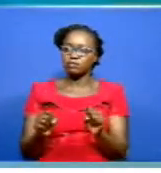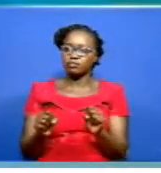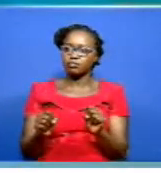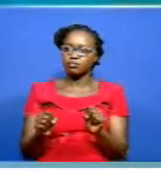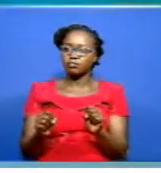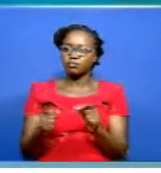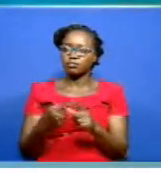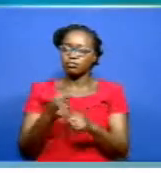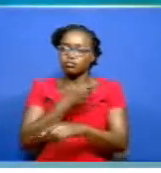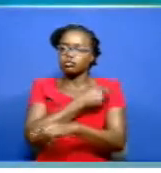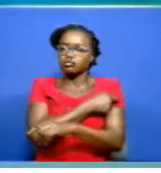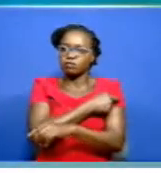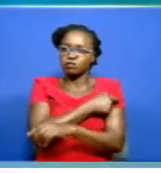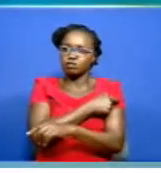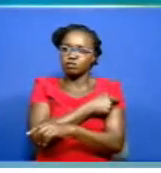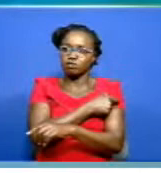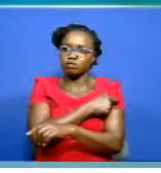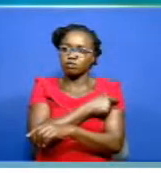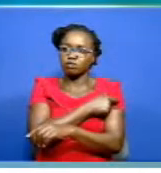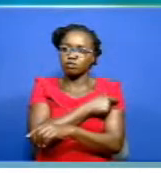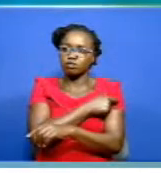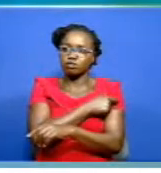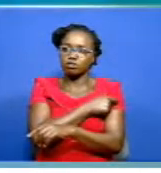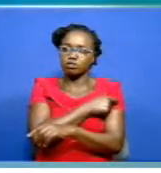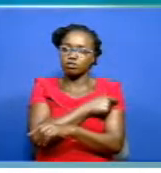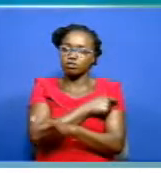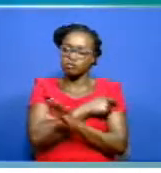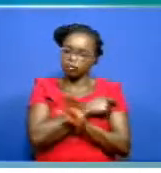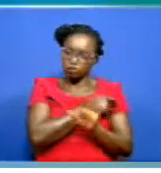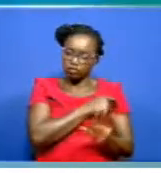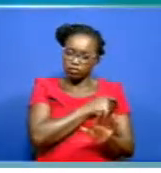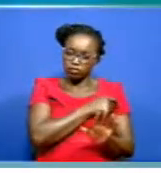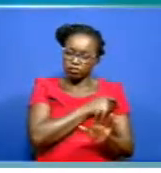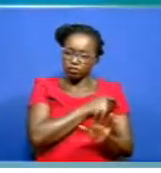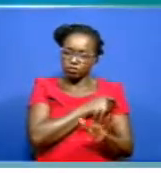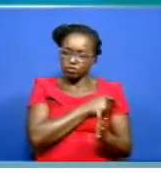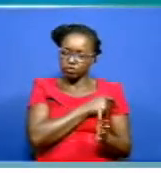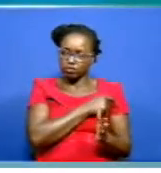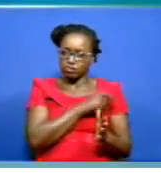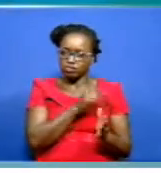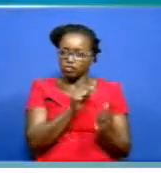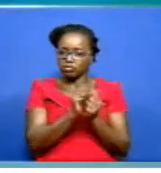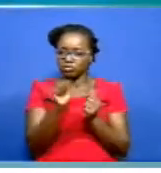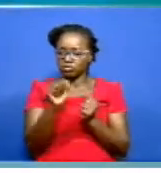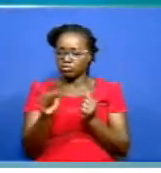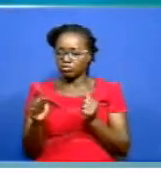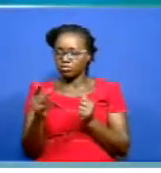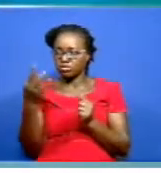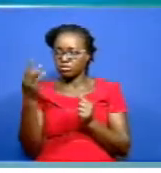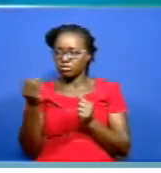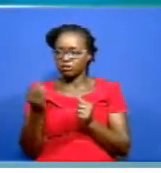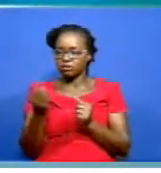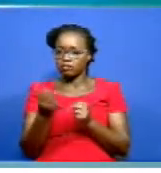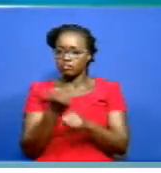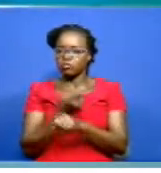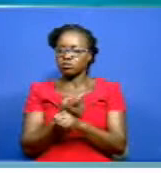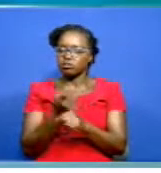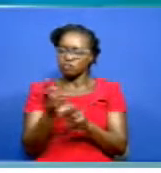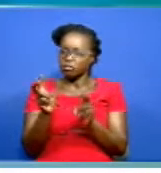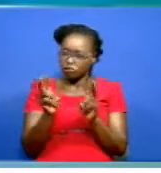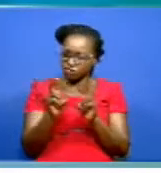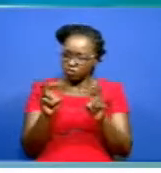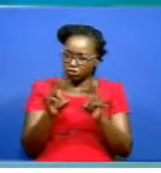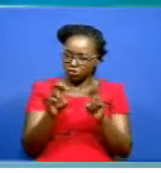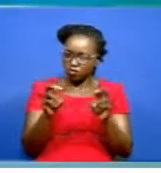that, you're vaccinated, and they keep you aside for about 15 to 30 minutes just to monitor in case of any